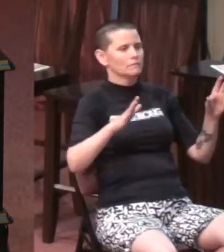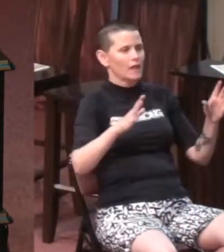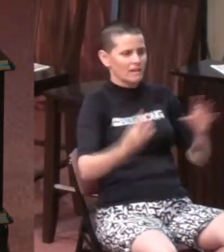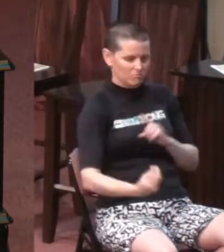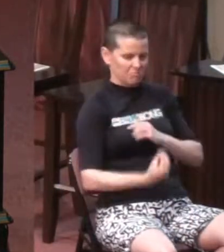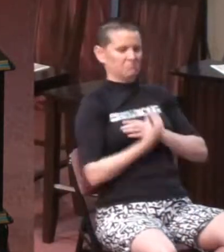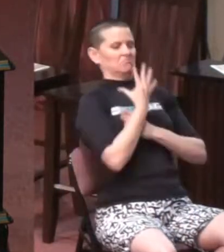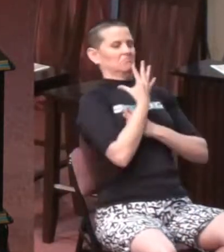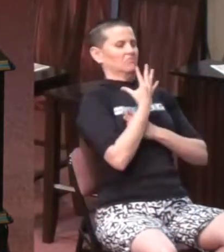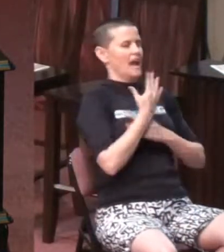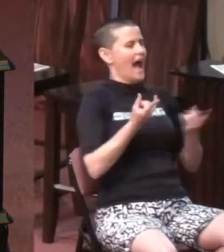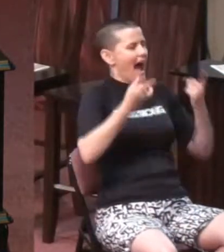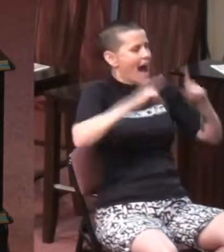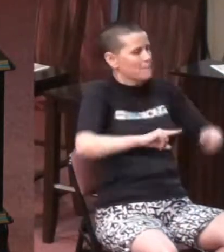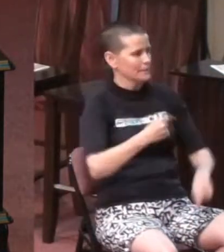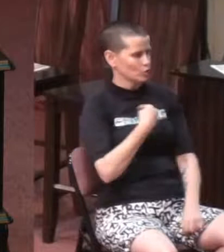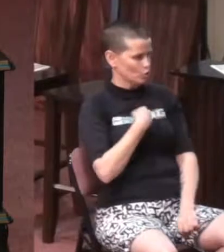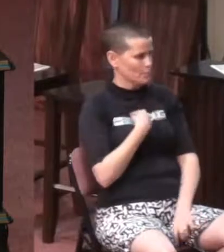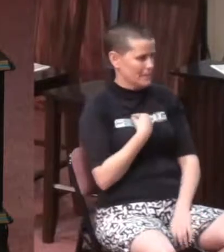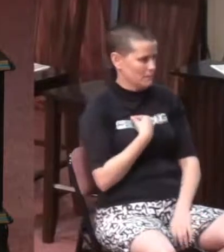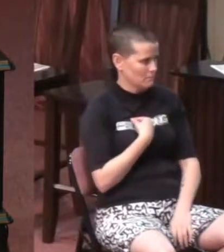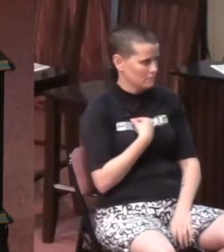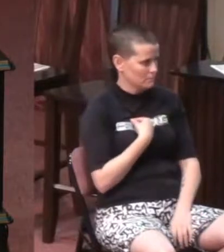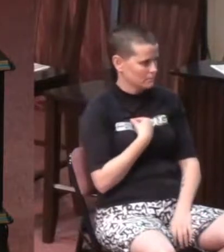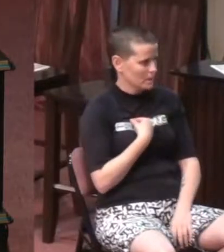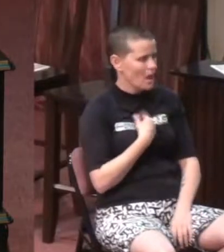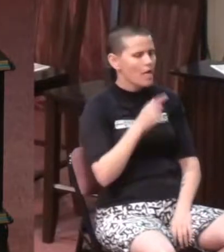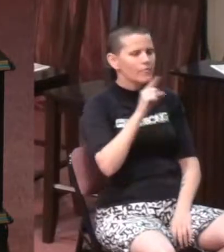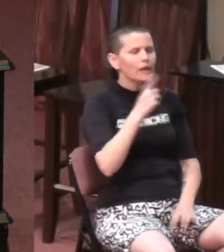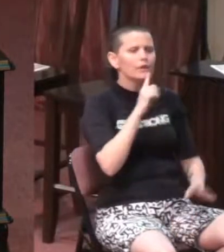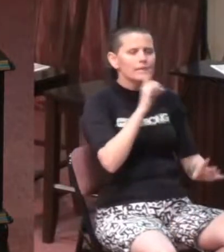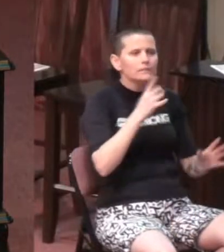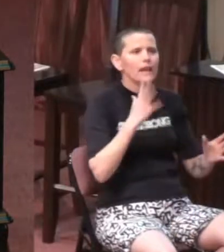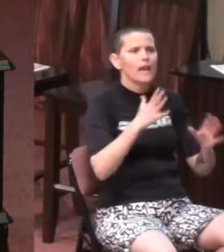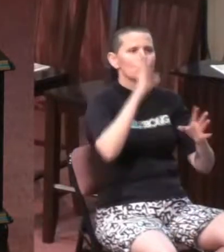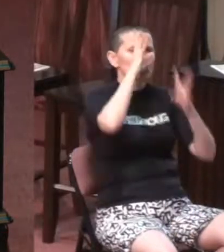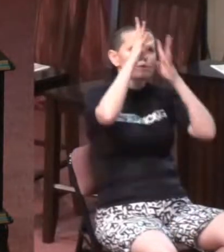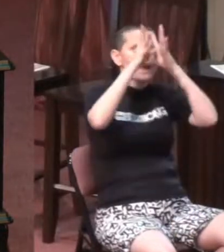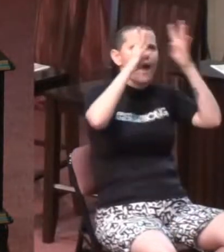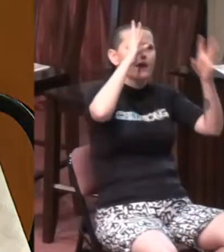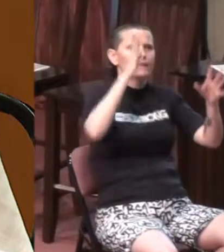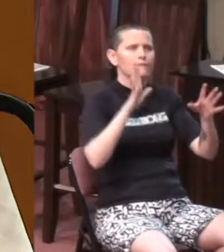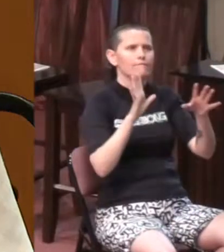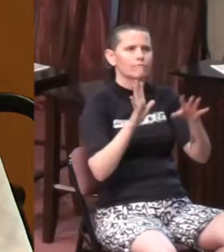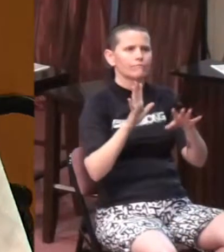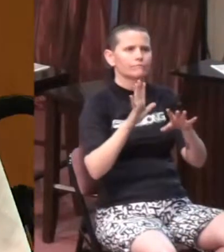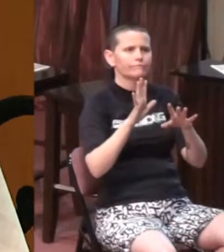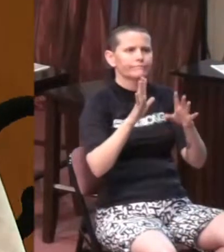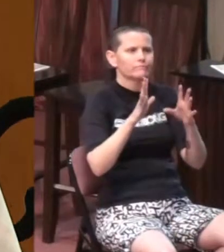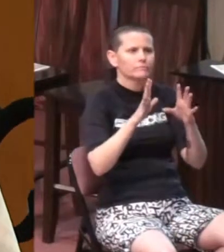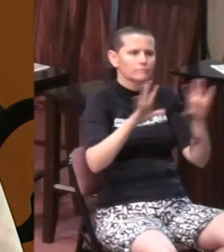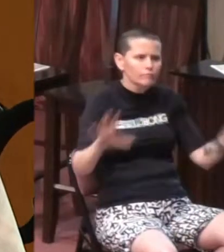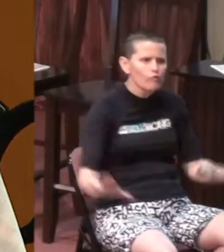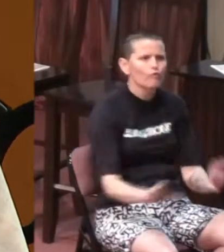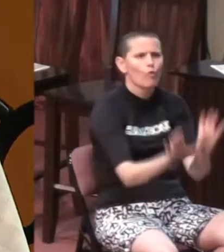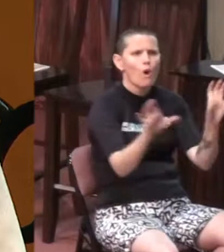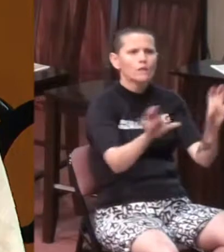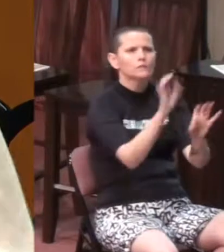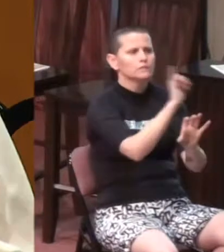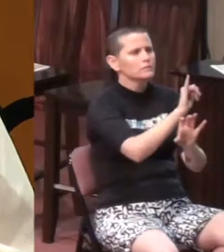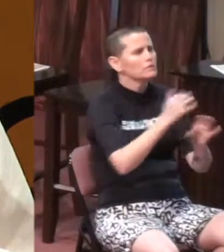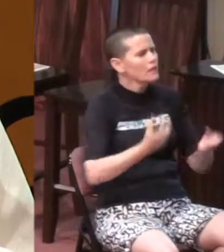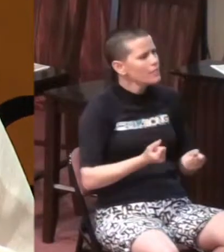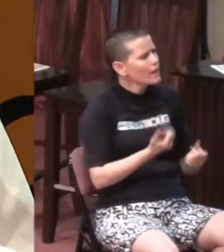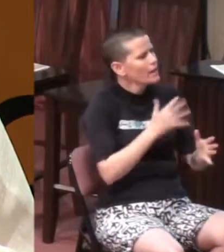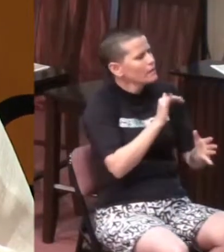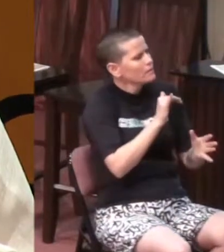creative force ever unfolding, never stopping, always flowing. It's like what I call the cosmic kaleidoscope of creation. Have you seen